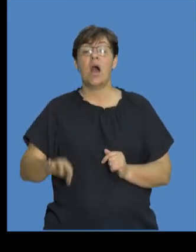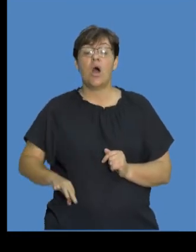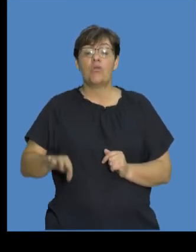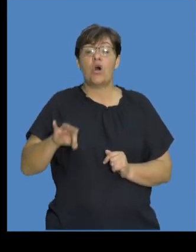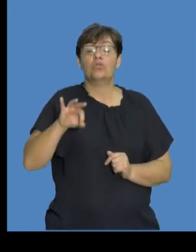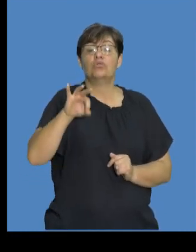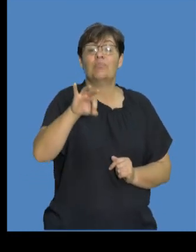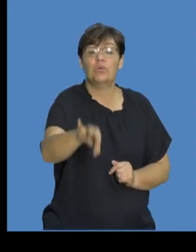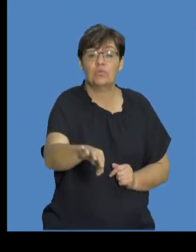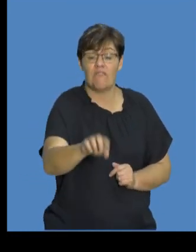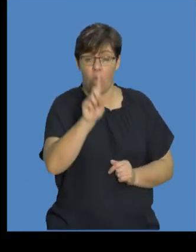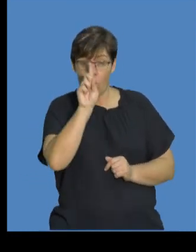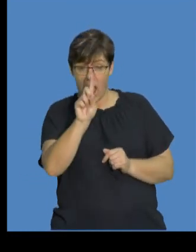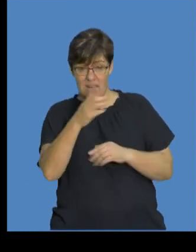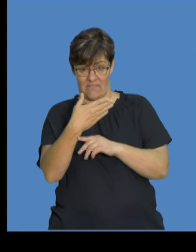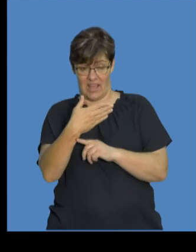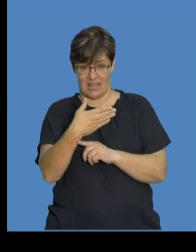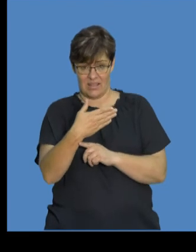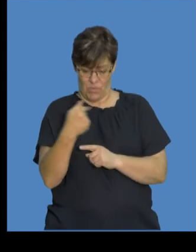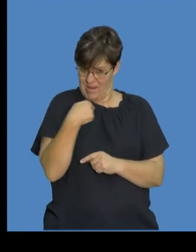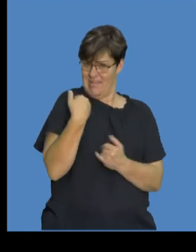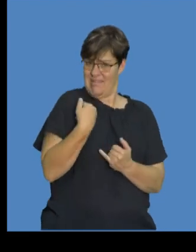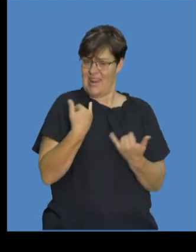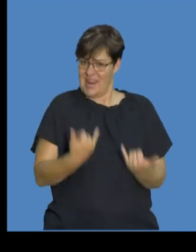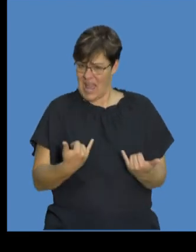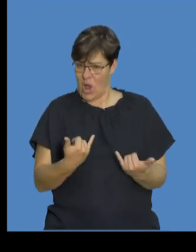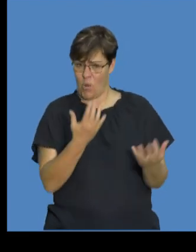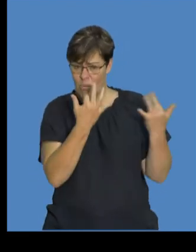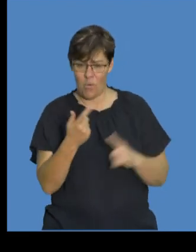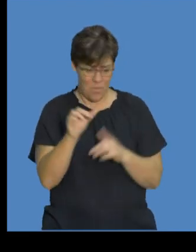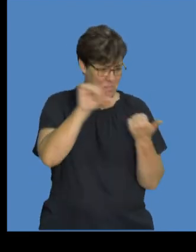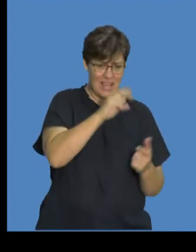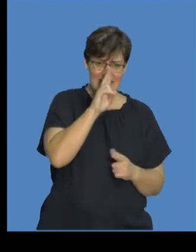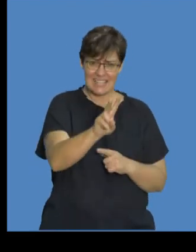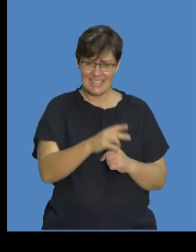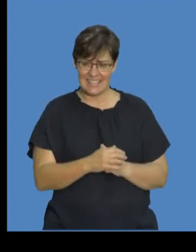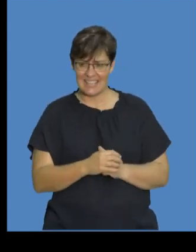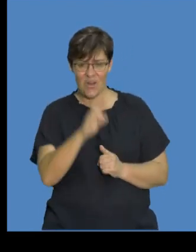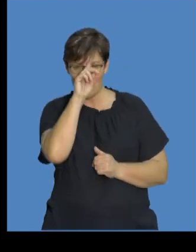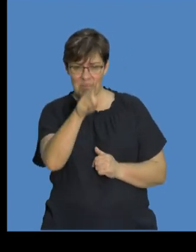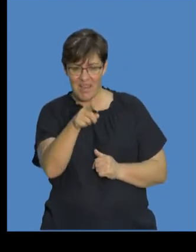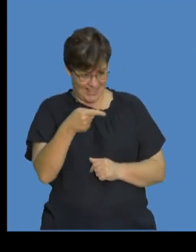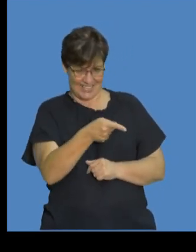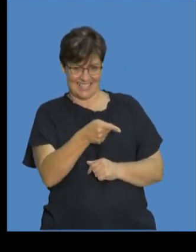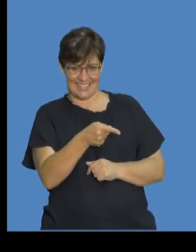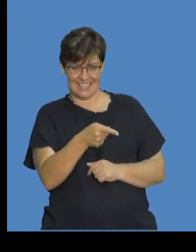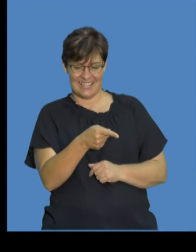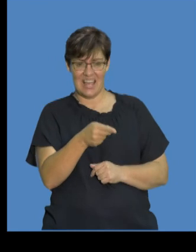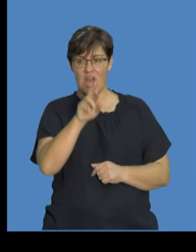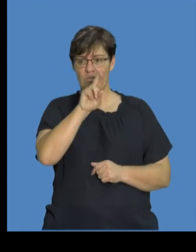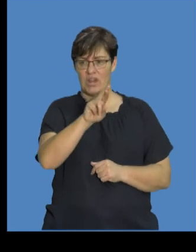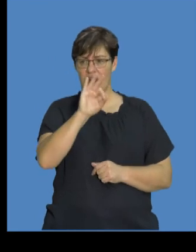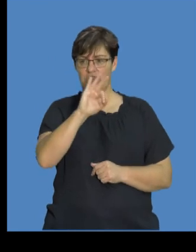my contribution per unit. Remember, we worked it out just now. Let me take you back there.